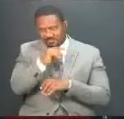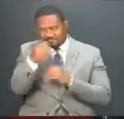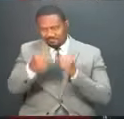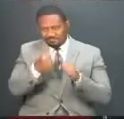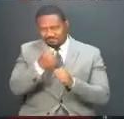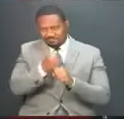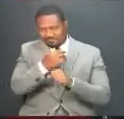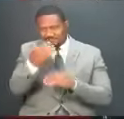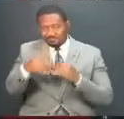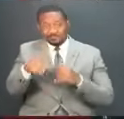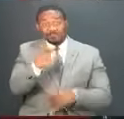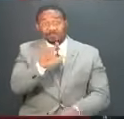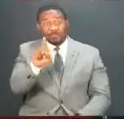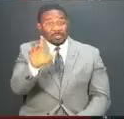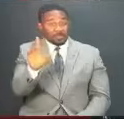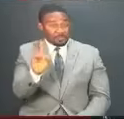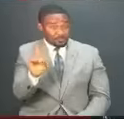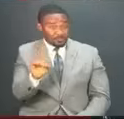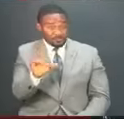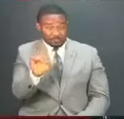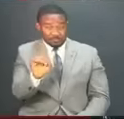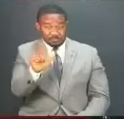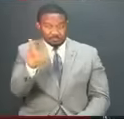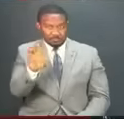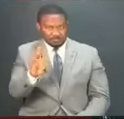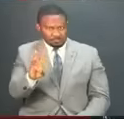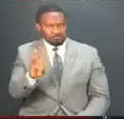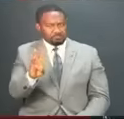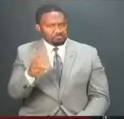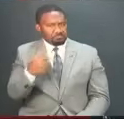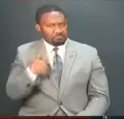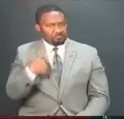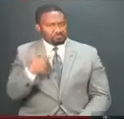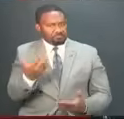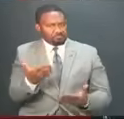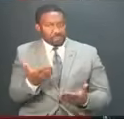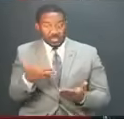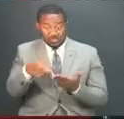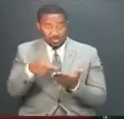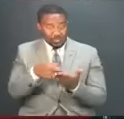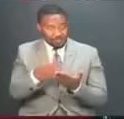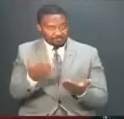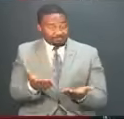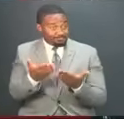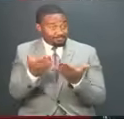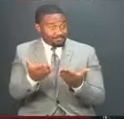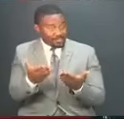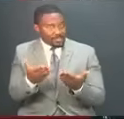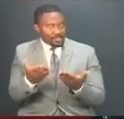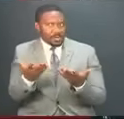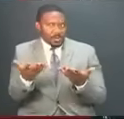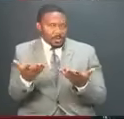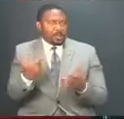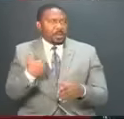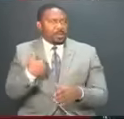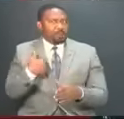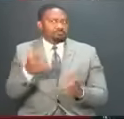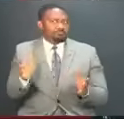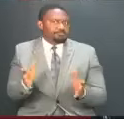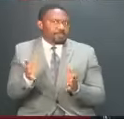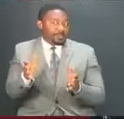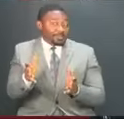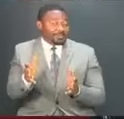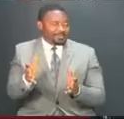December 2026. In doing so, Mr. Speaker, I present the committee report. Mr. Speaker, I urge